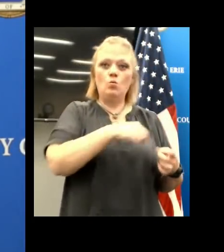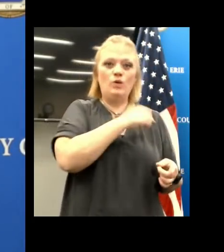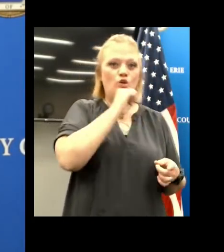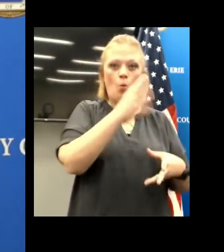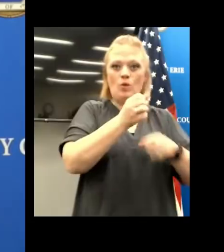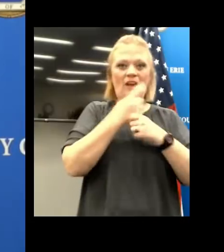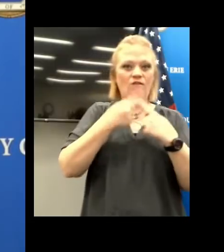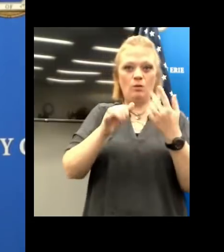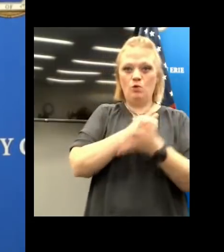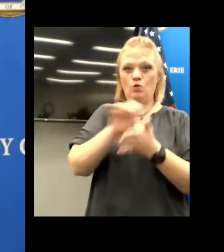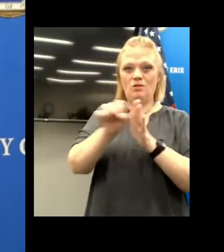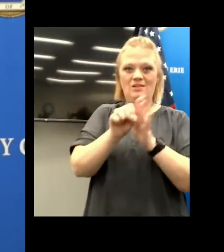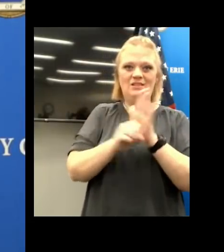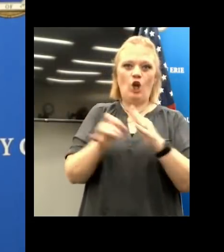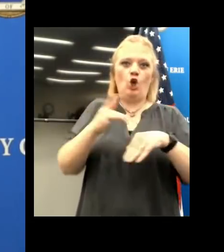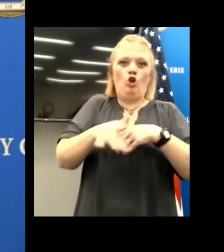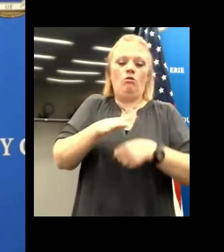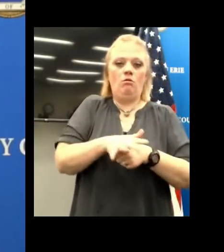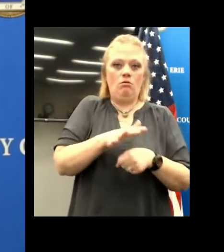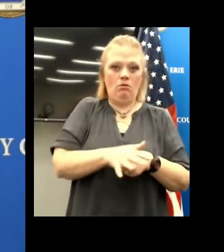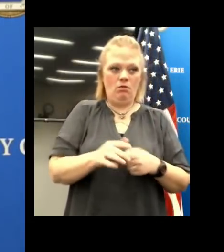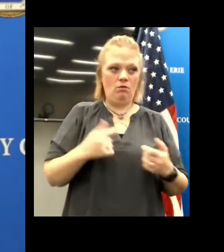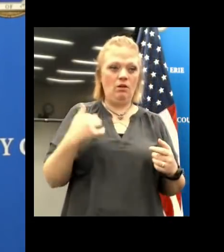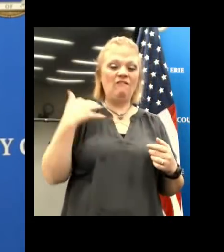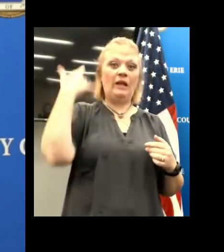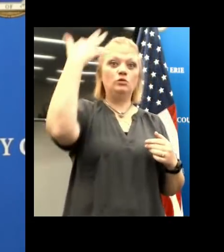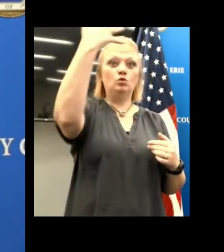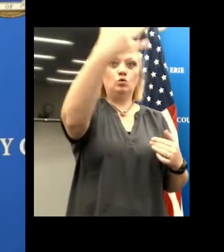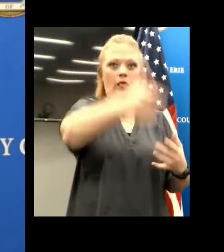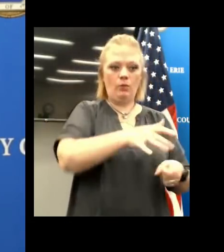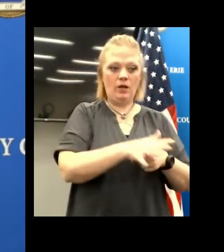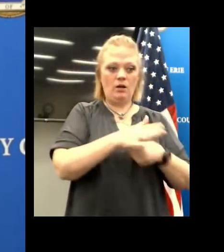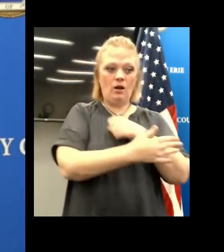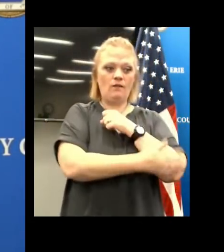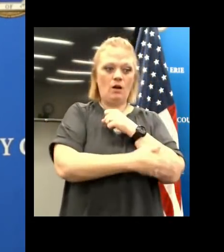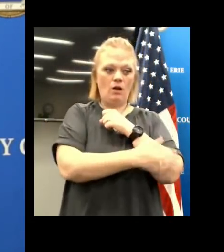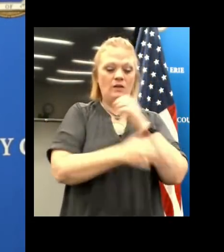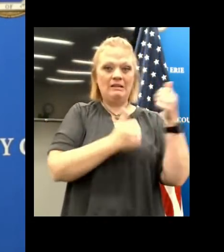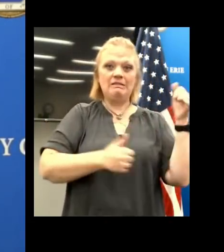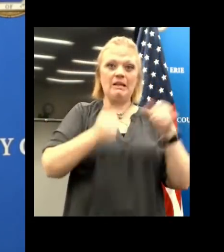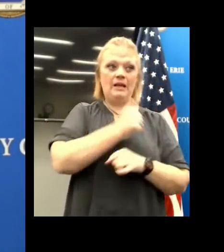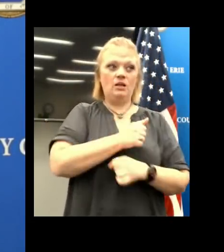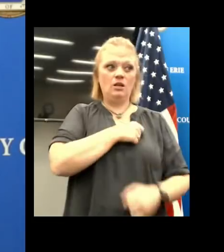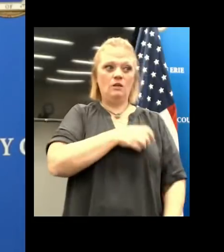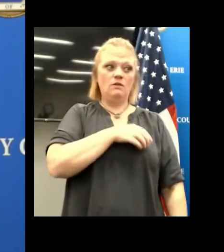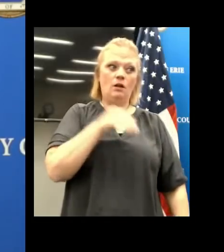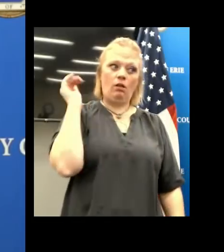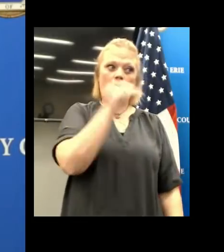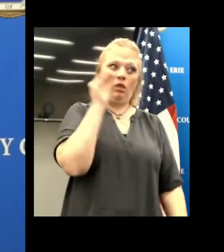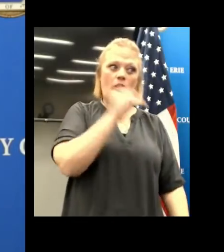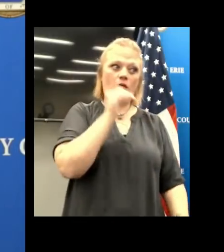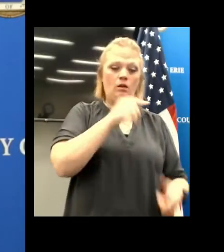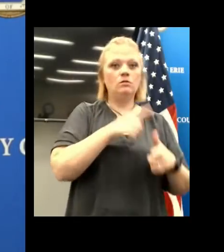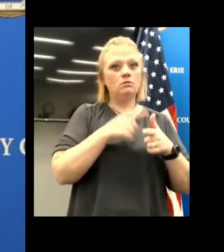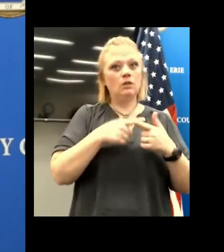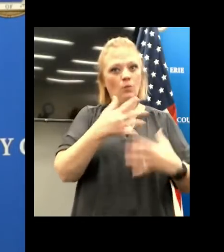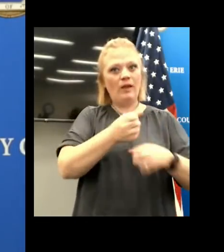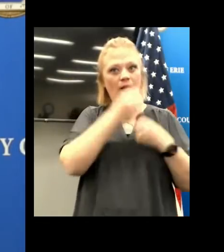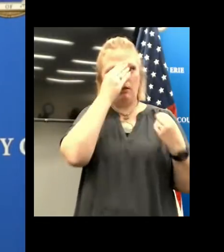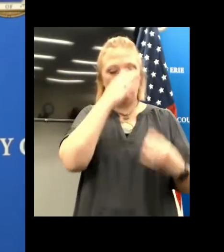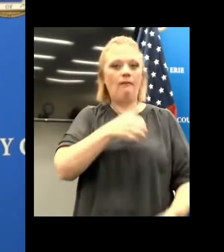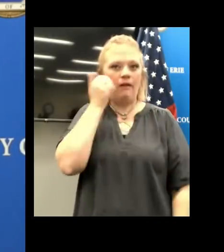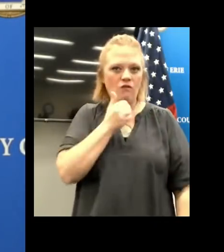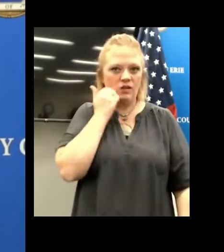State early on. Eventually, when enough county executives squawked about it, we started getting the data on hospitals every